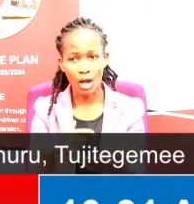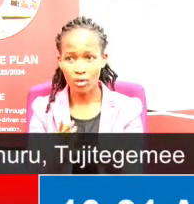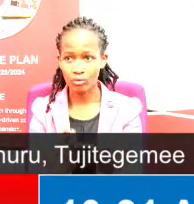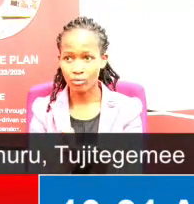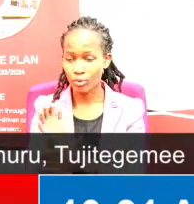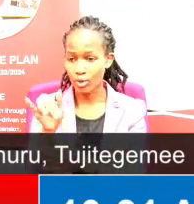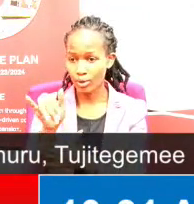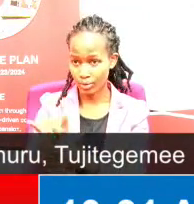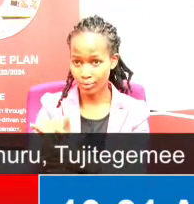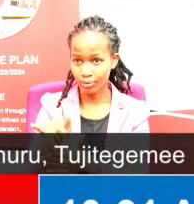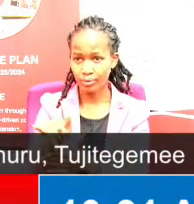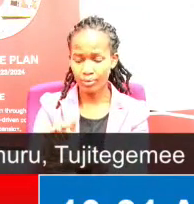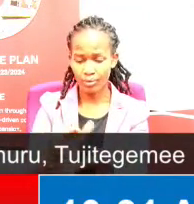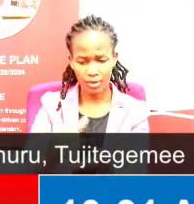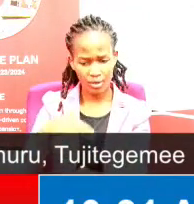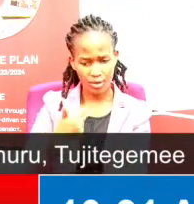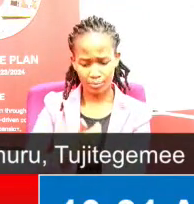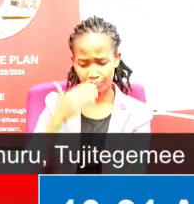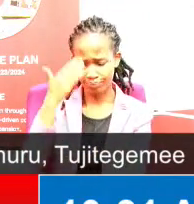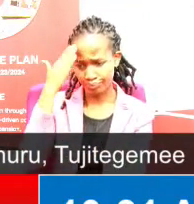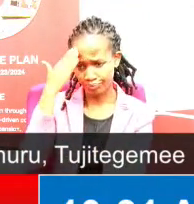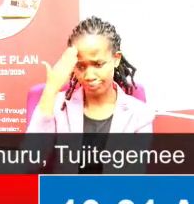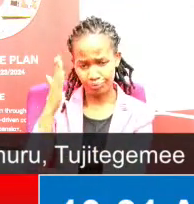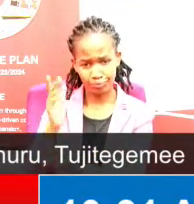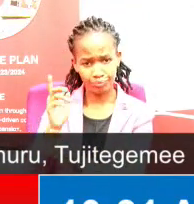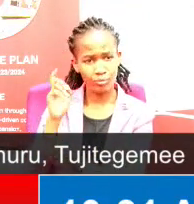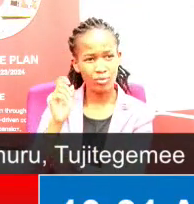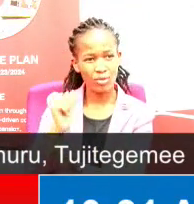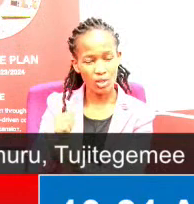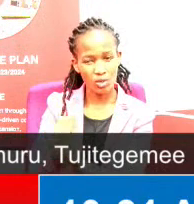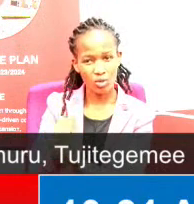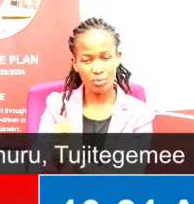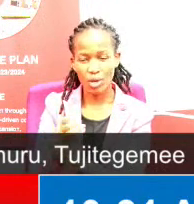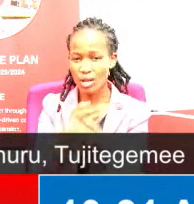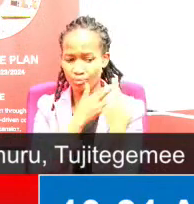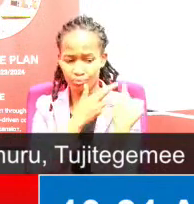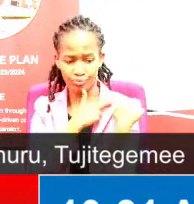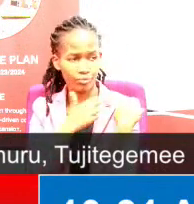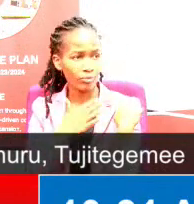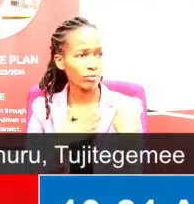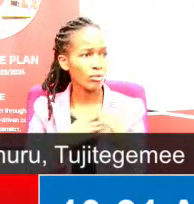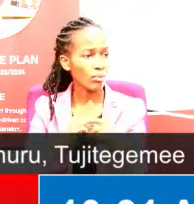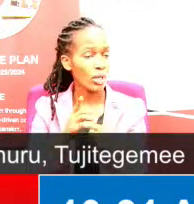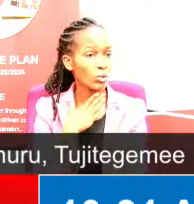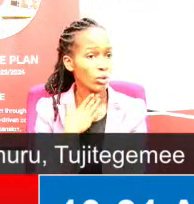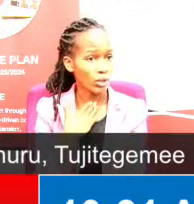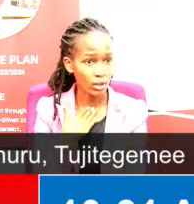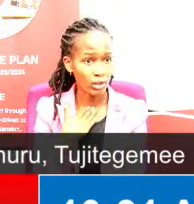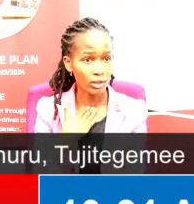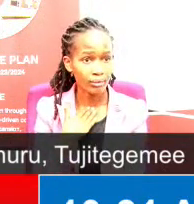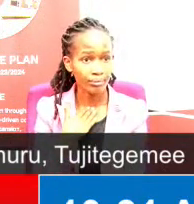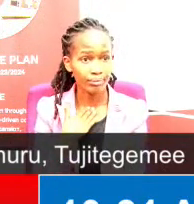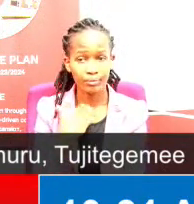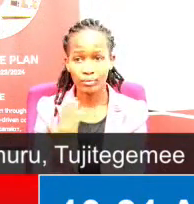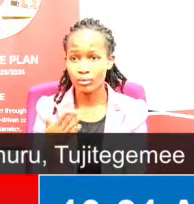it. Most of us know the mandate, but we want to anchor the corporate plan within the